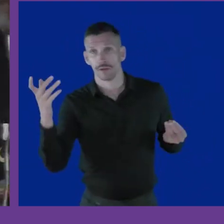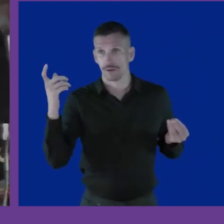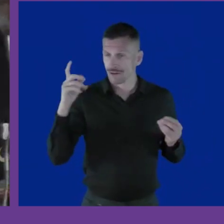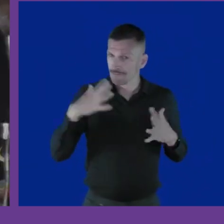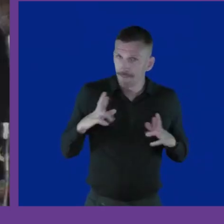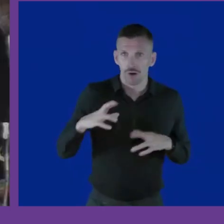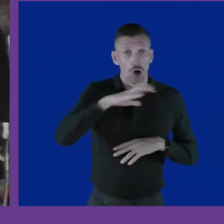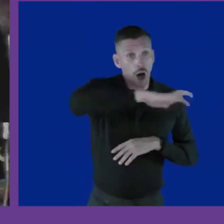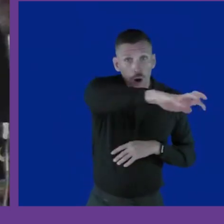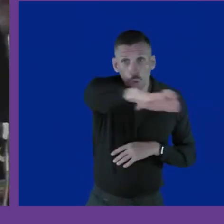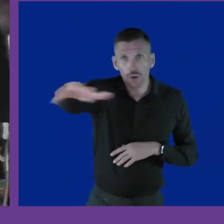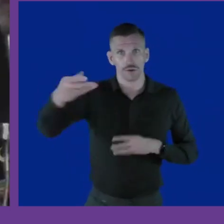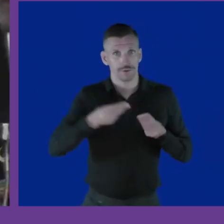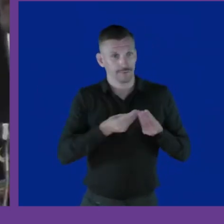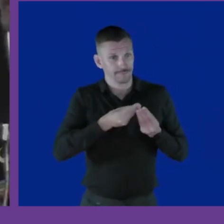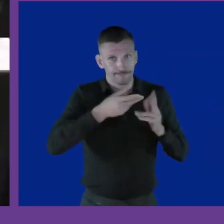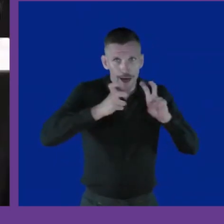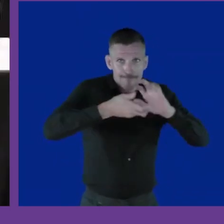solutions existing which are best for the users.